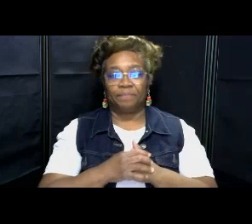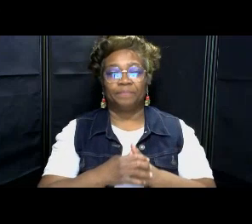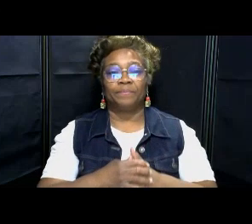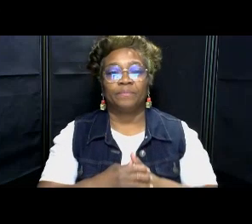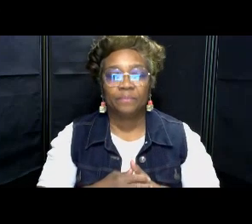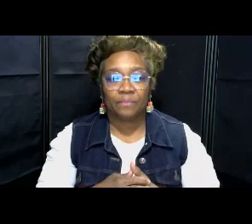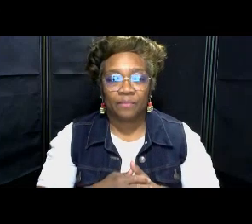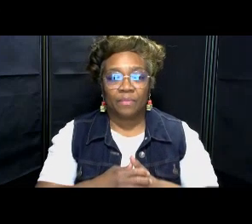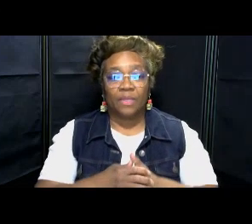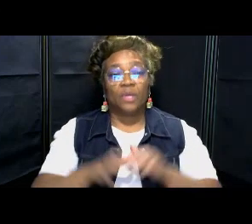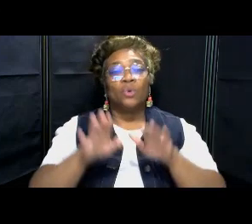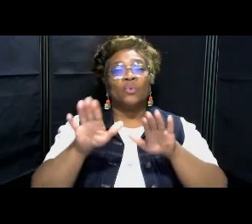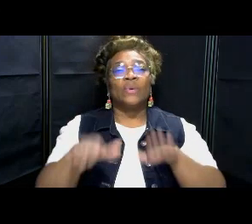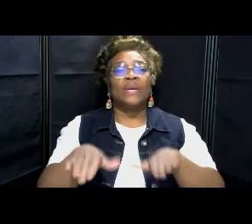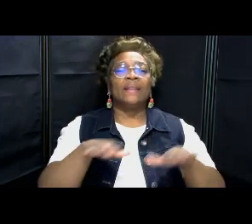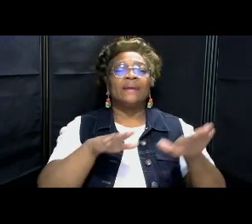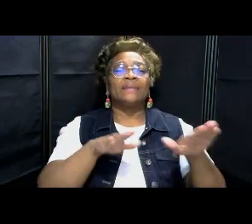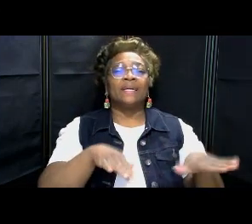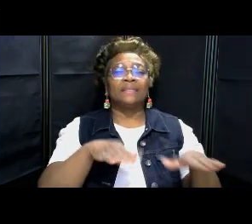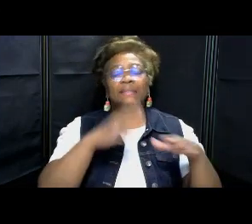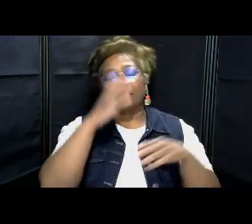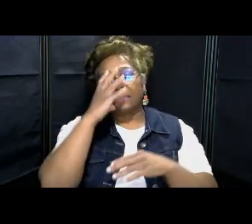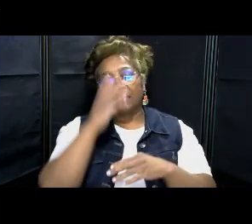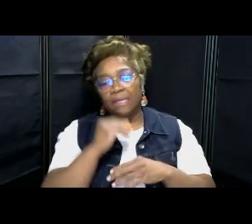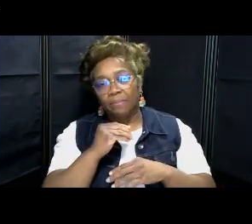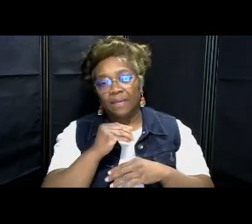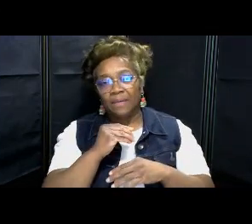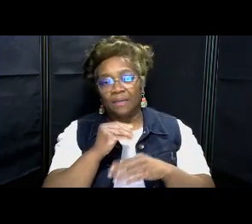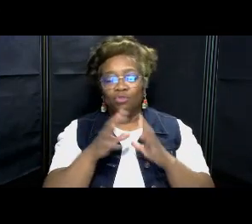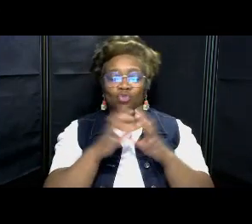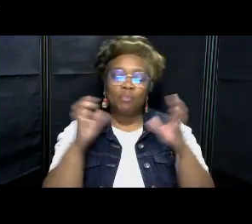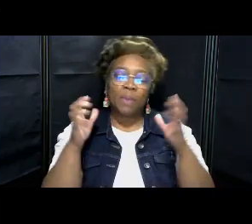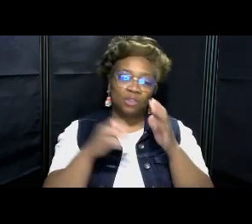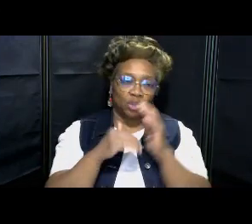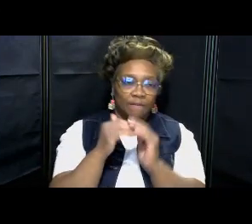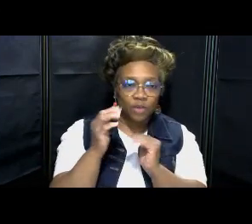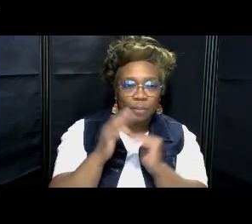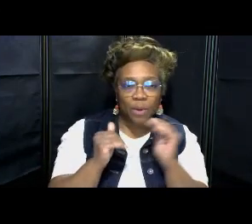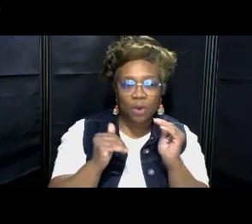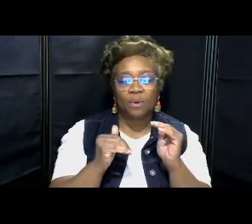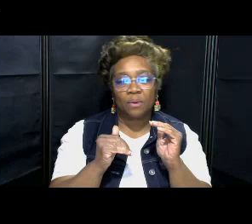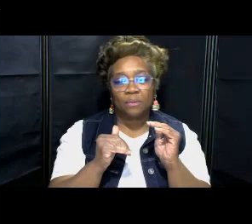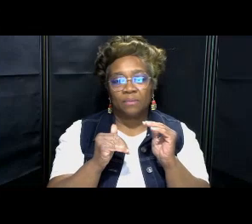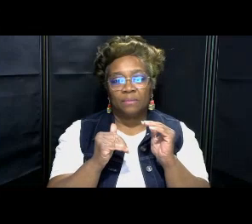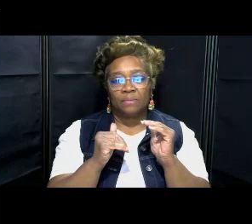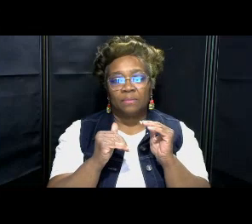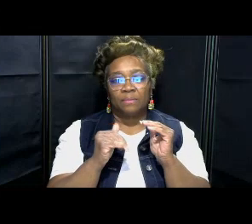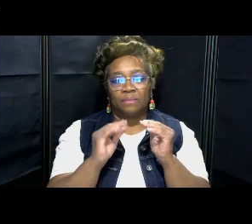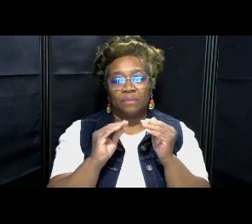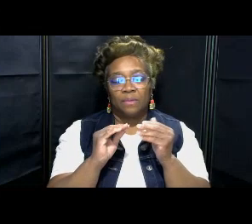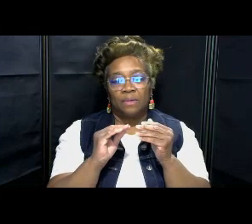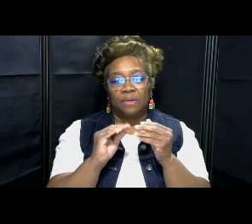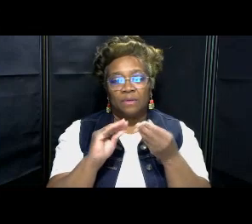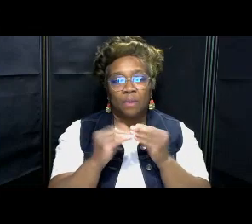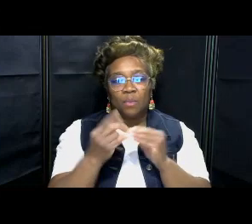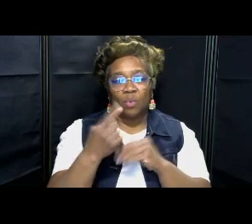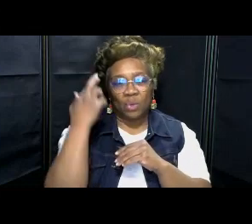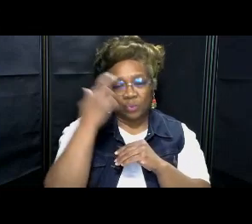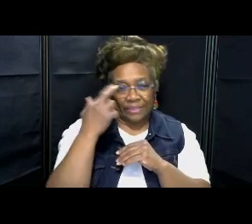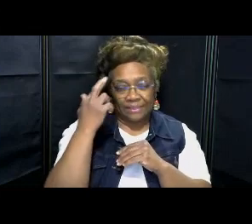Relaxation and sleeping. Too comfortable falling asleep. That's the number one factor to go into these